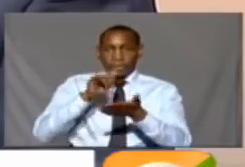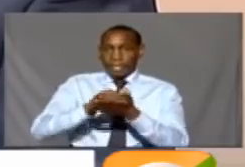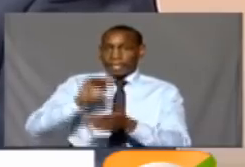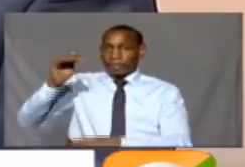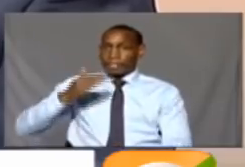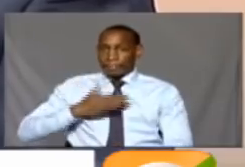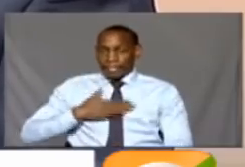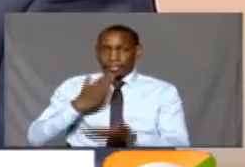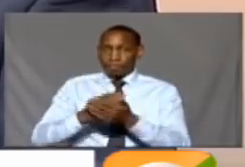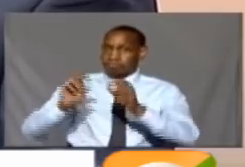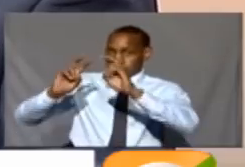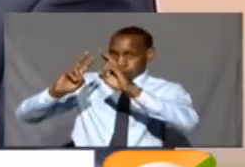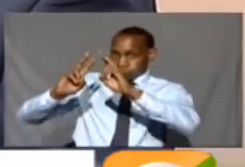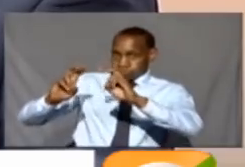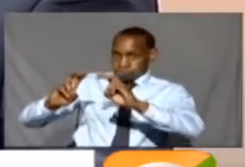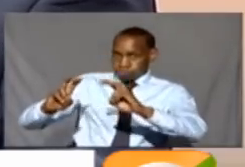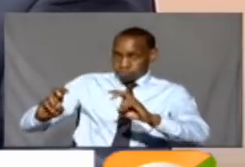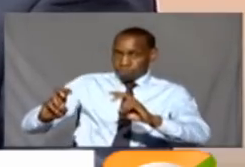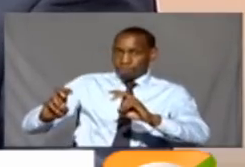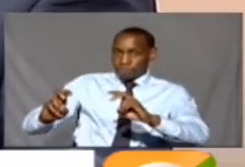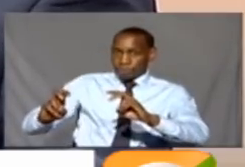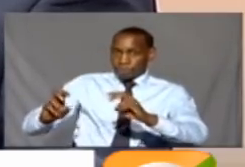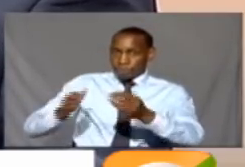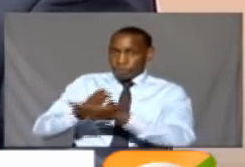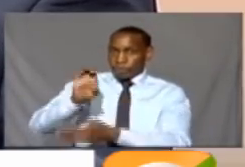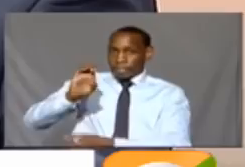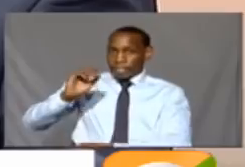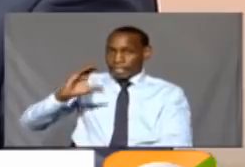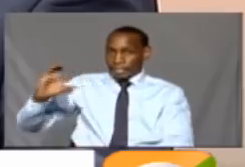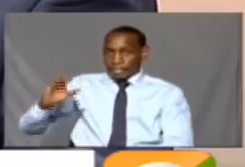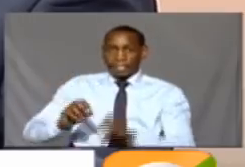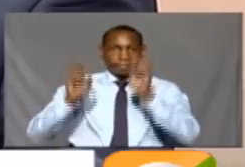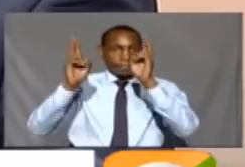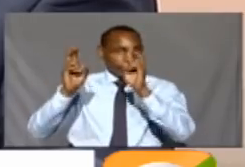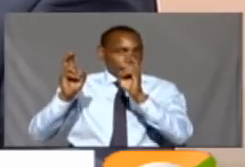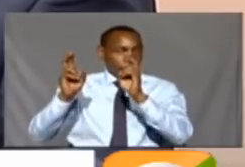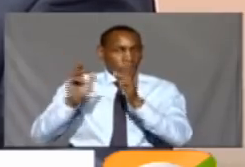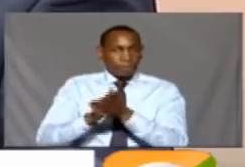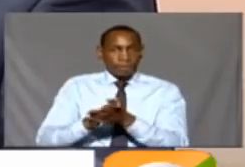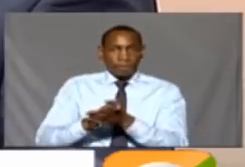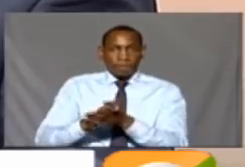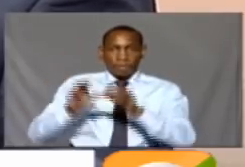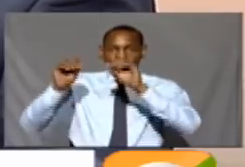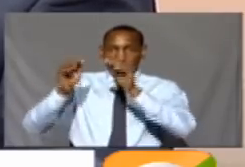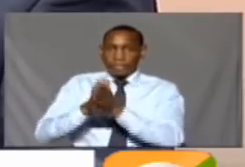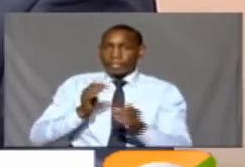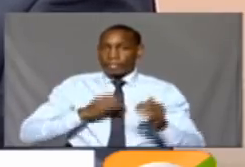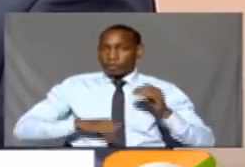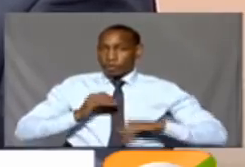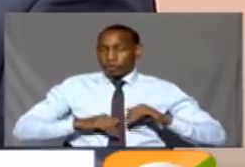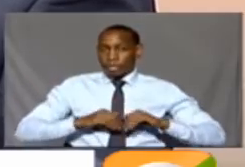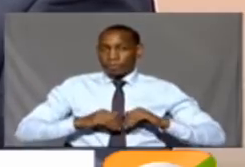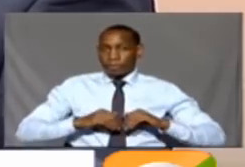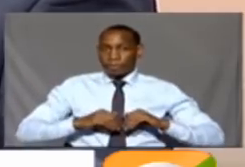under scrutiny and the radar of EACC on matters of probity, matters of corruption, and